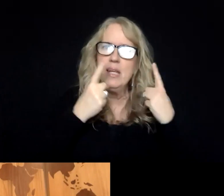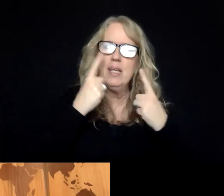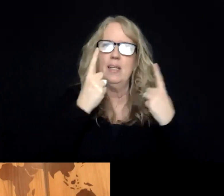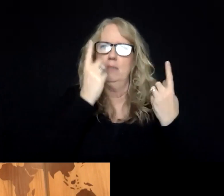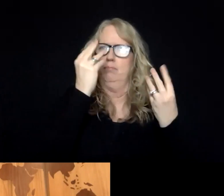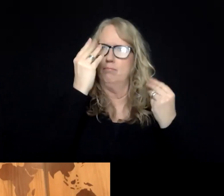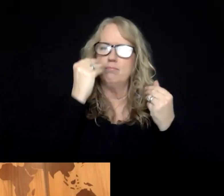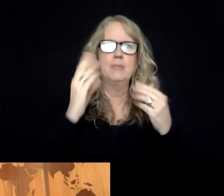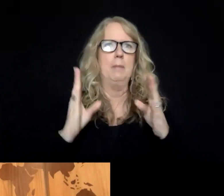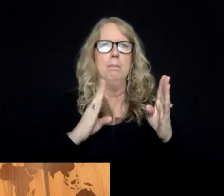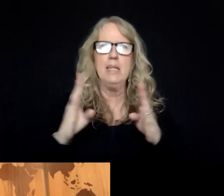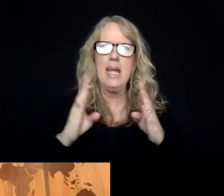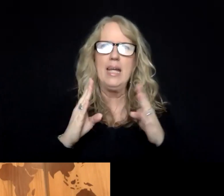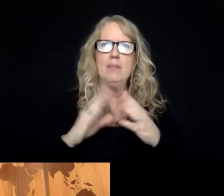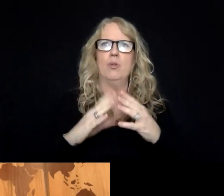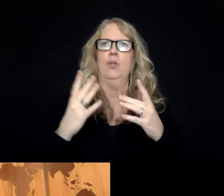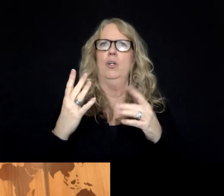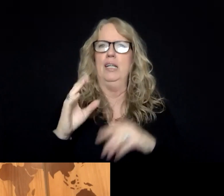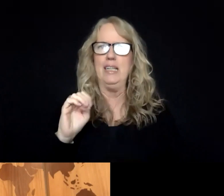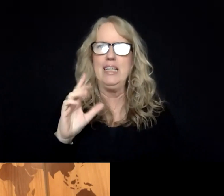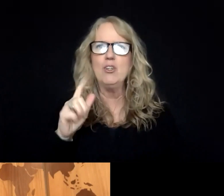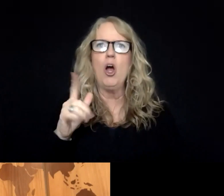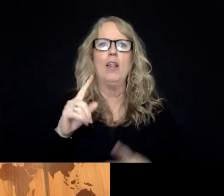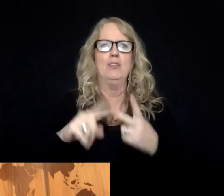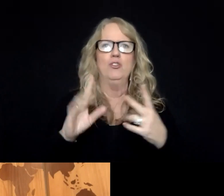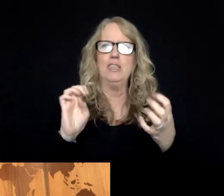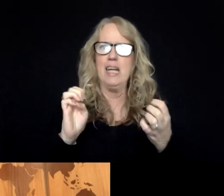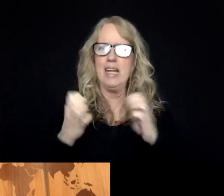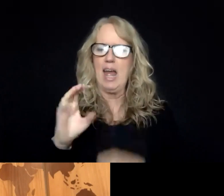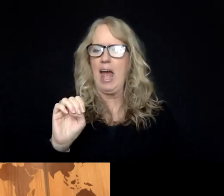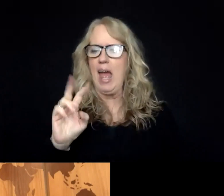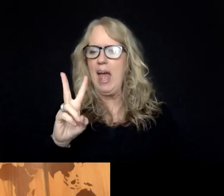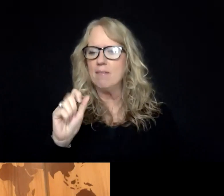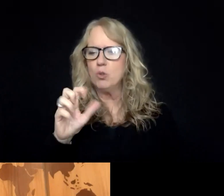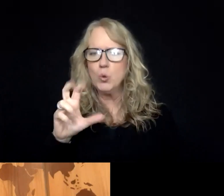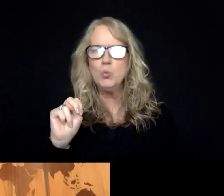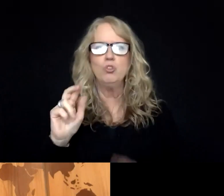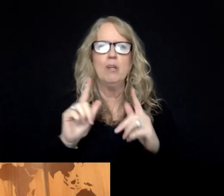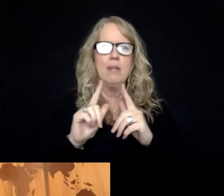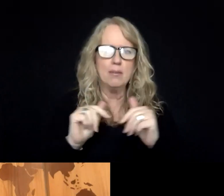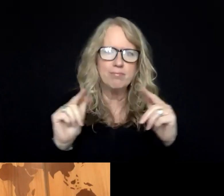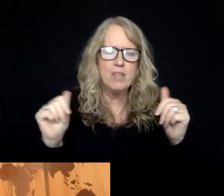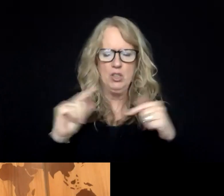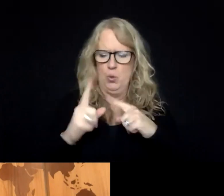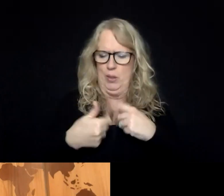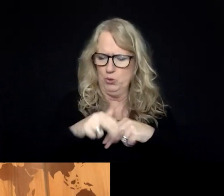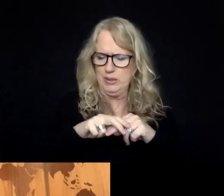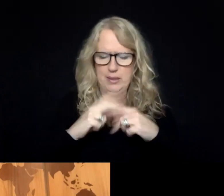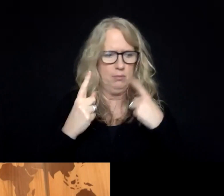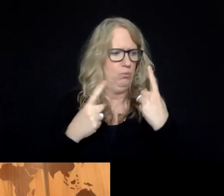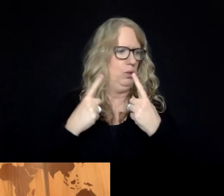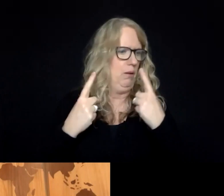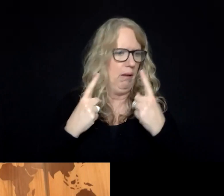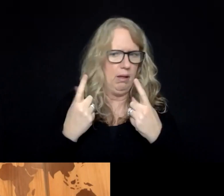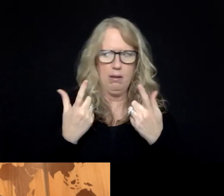of behavioral ecology and evolution, and totally refreshing. And just as you sit there and realize, oh my God, I'm not going